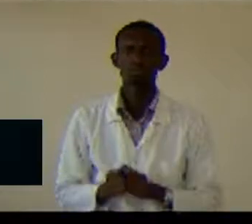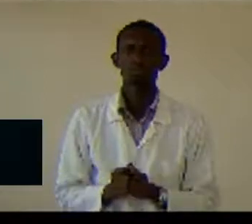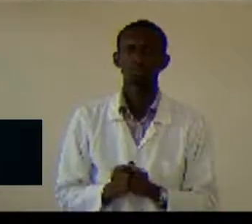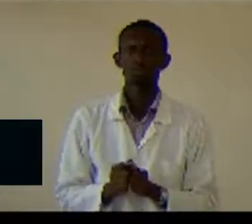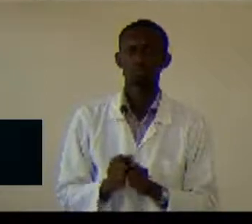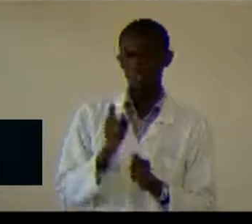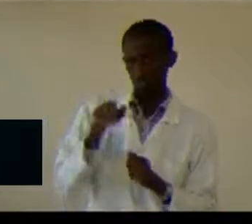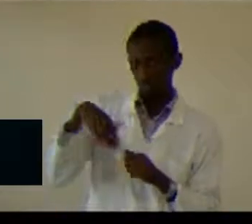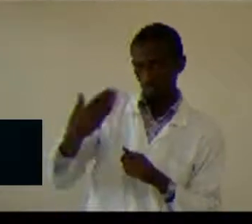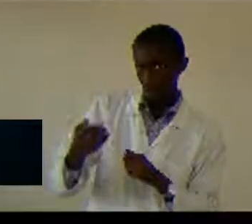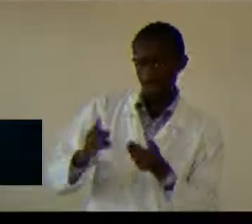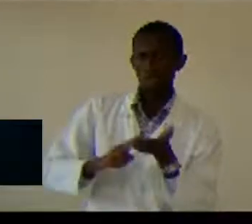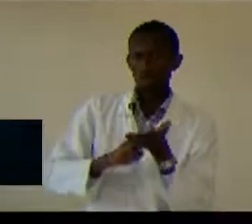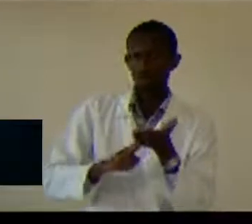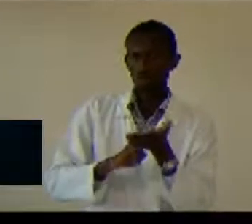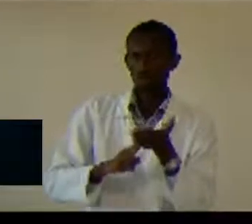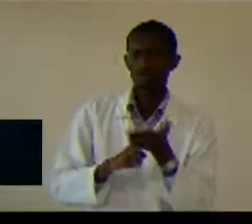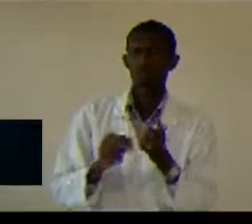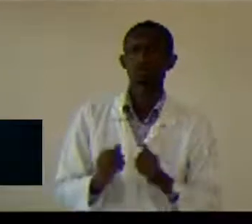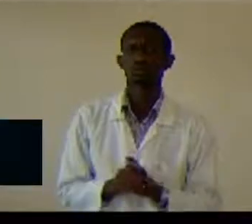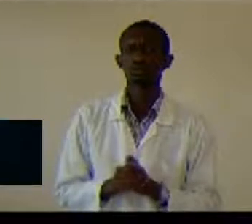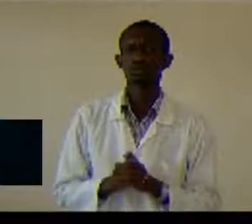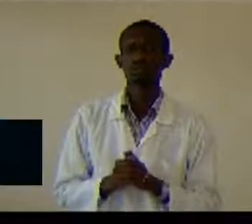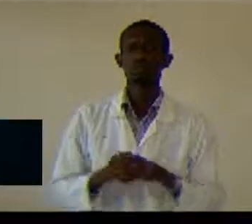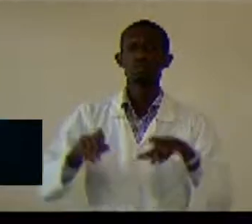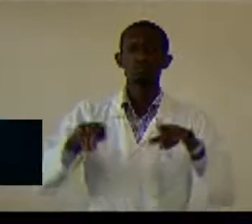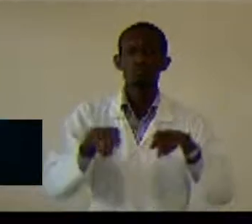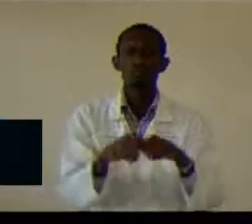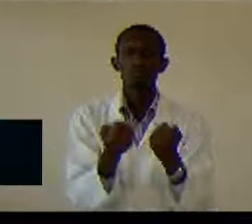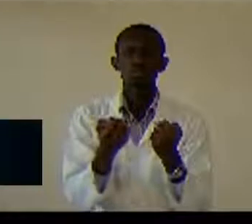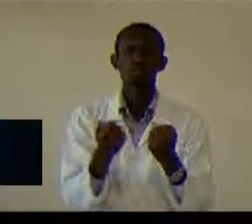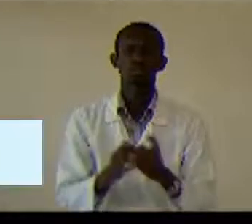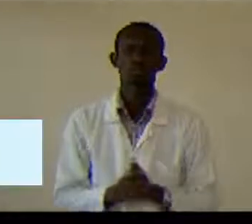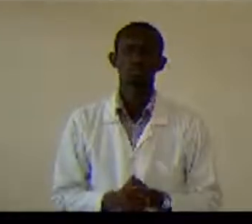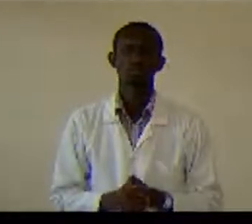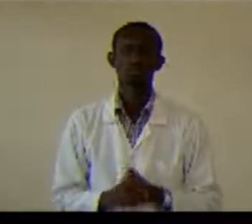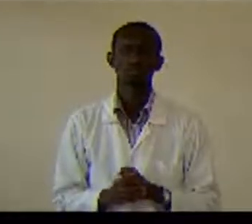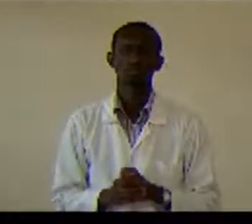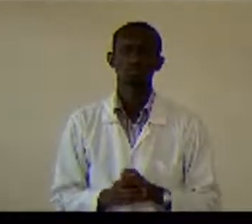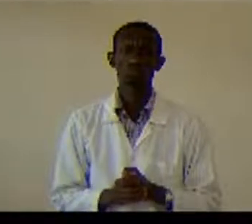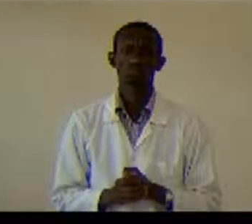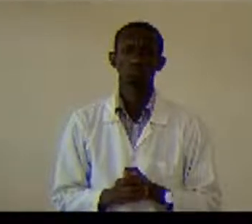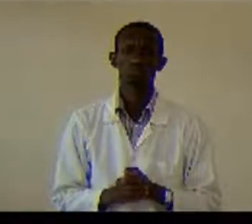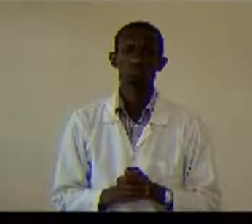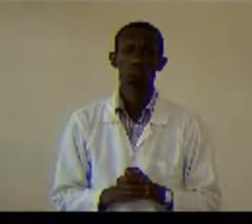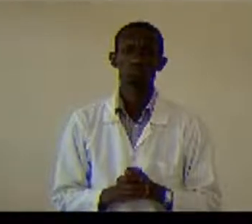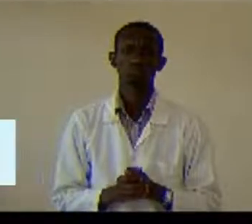is used to break the